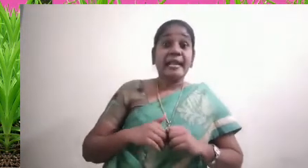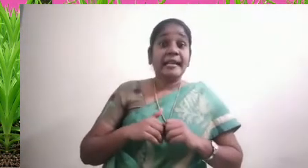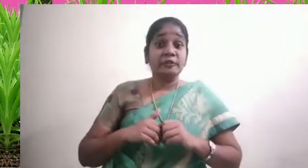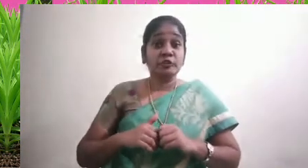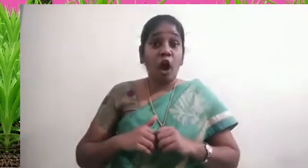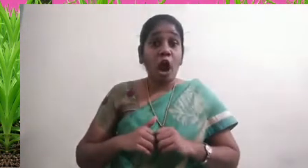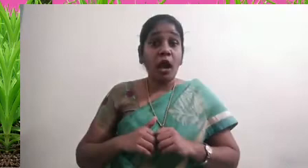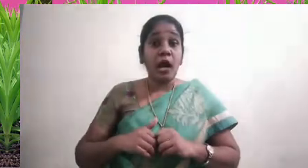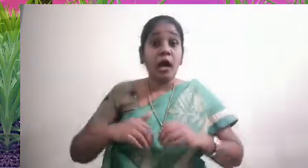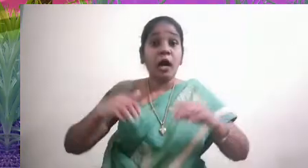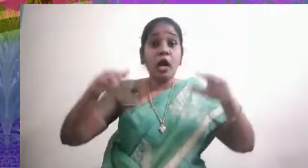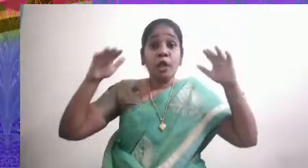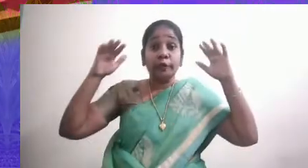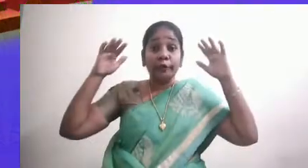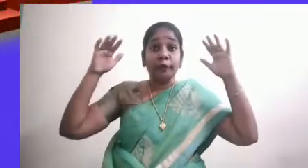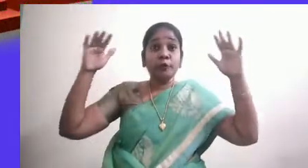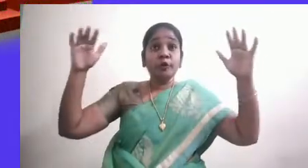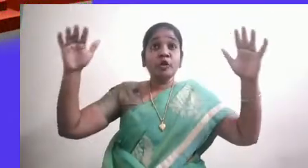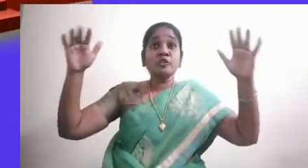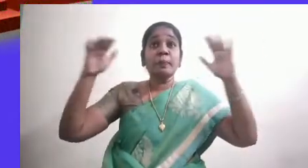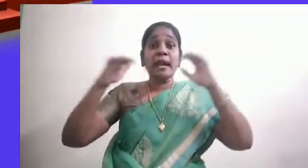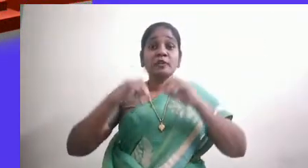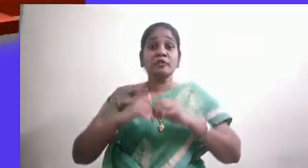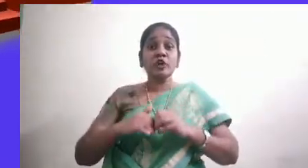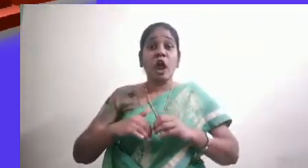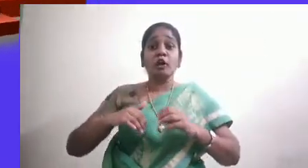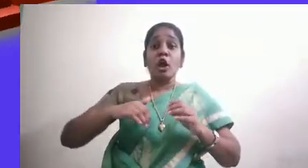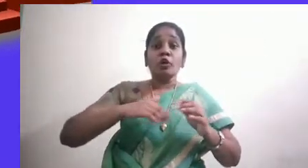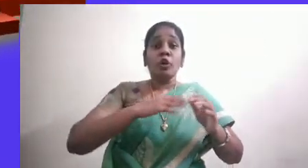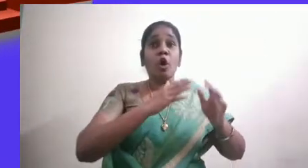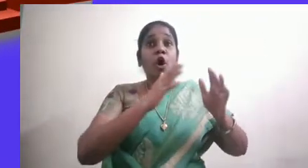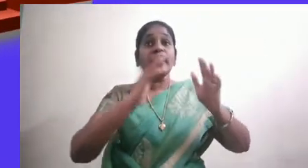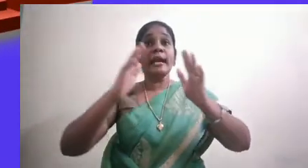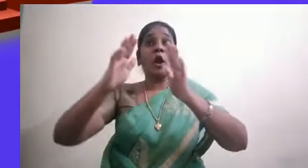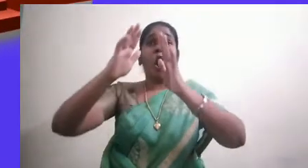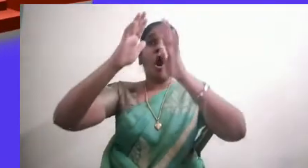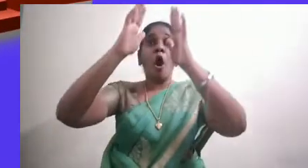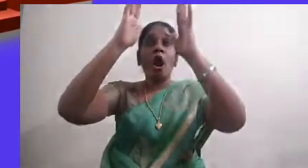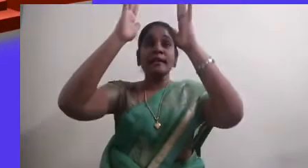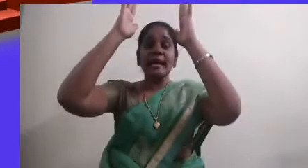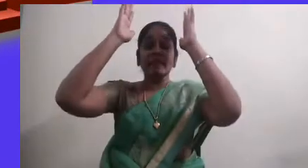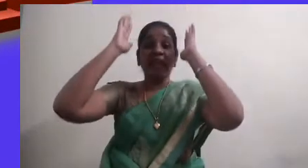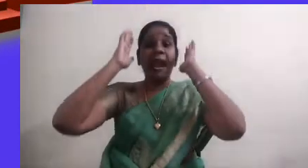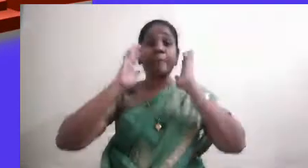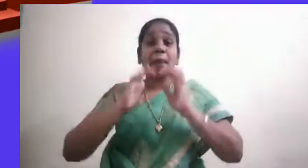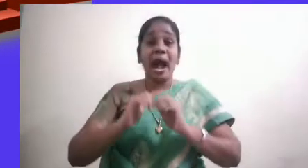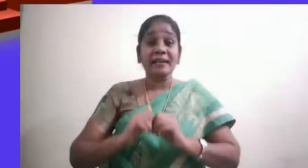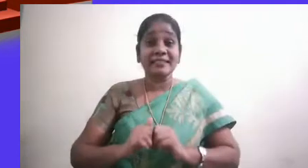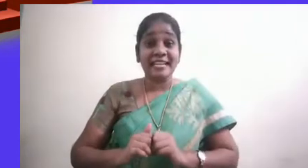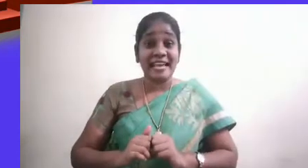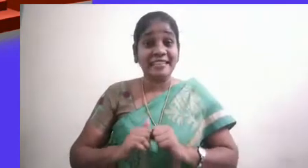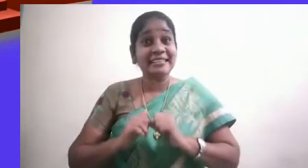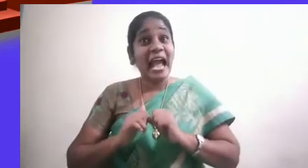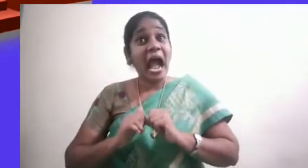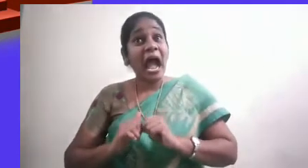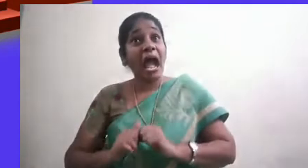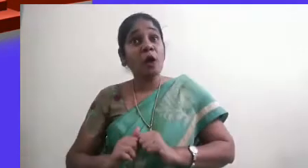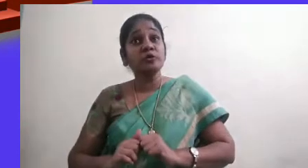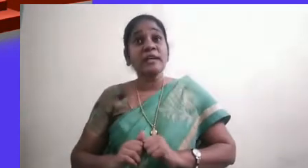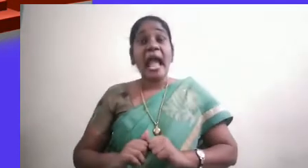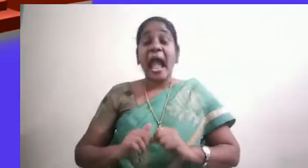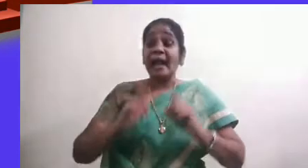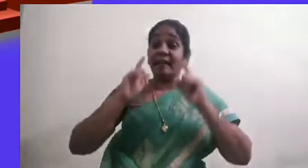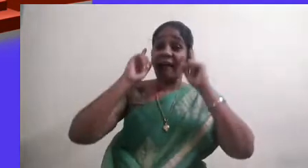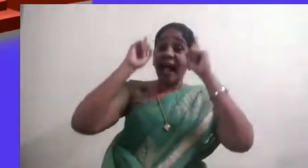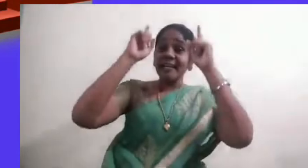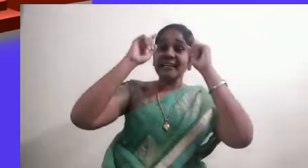morning, he saw her huge beanstalk going all the way past his